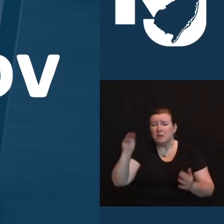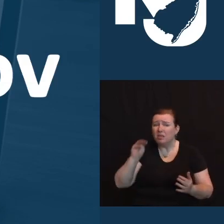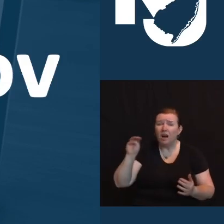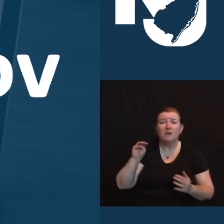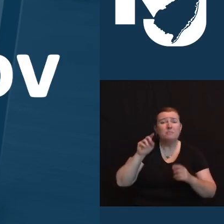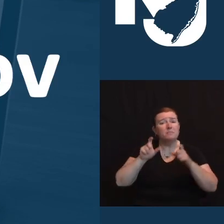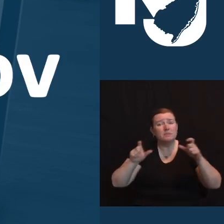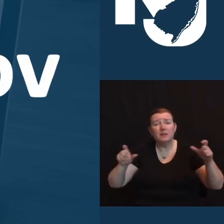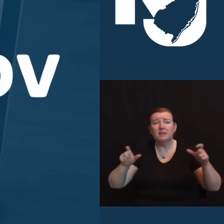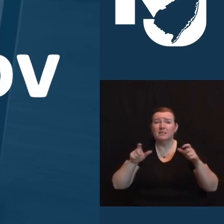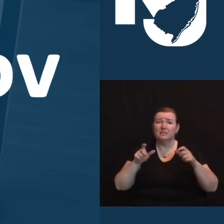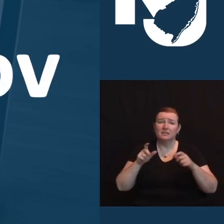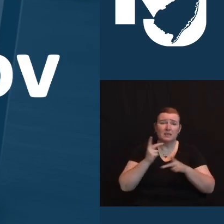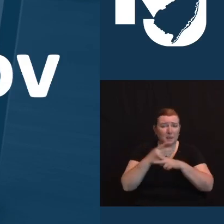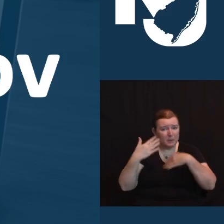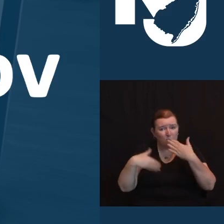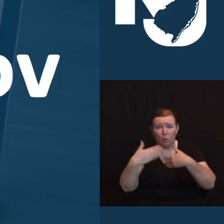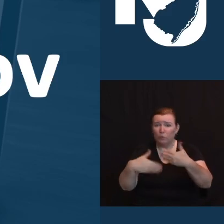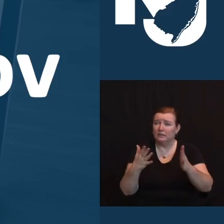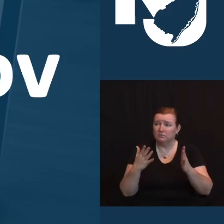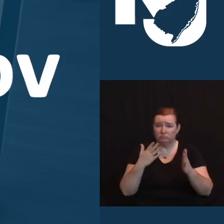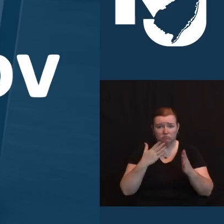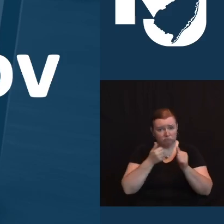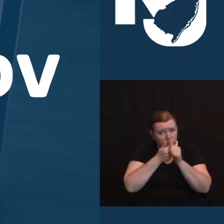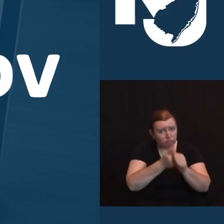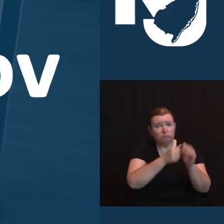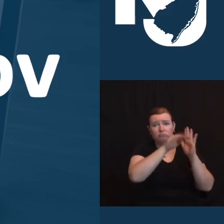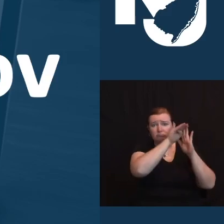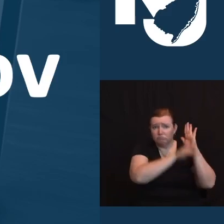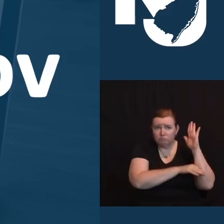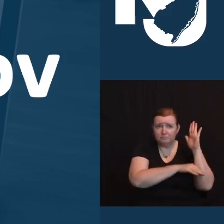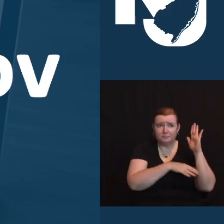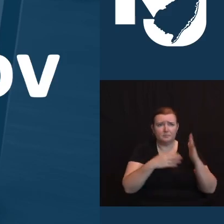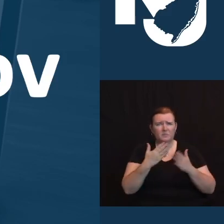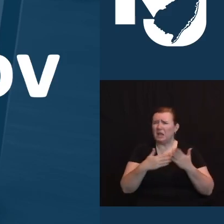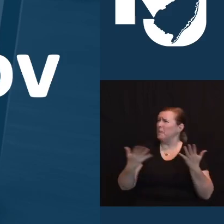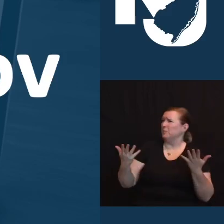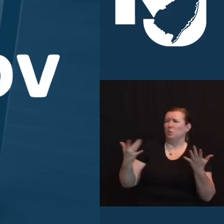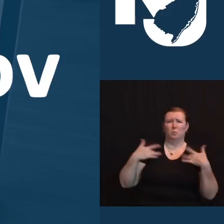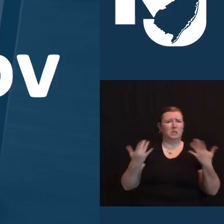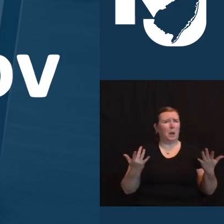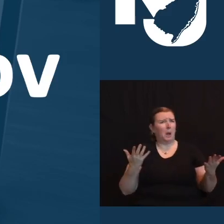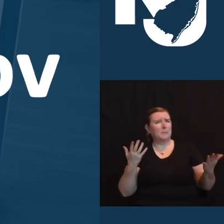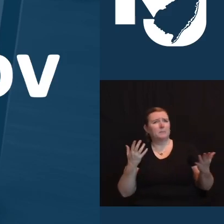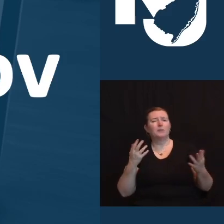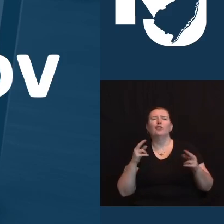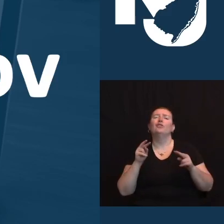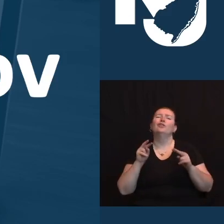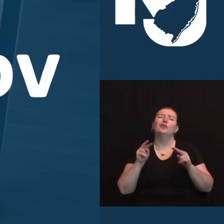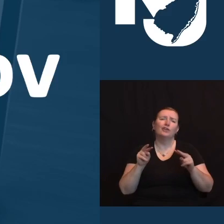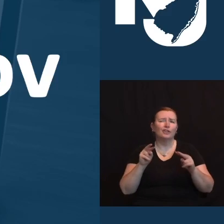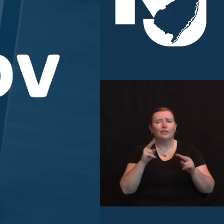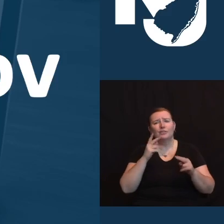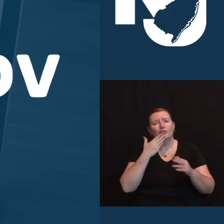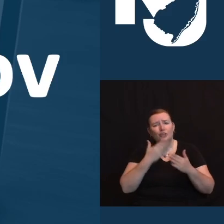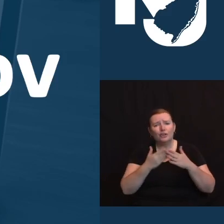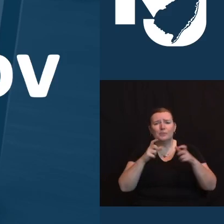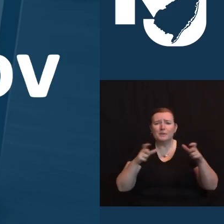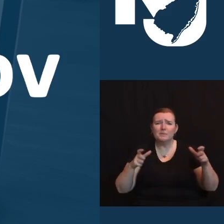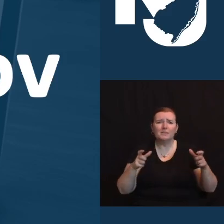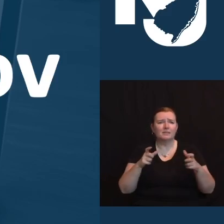For those of you who are still trying to see the light as to what this is about, please see that light and join the rest of us. And together we will get through this, as I